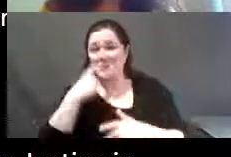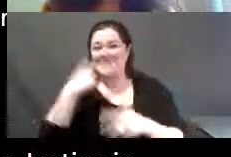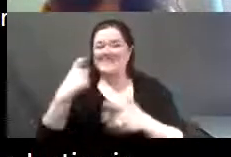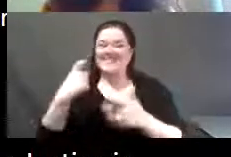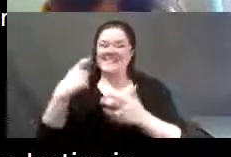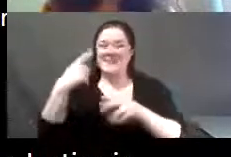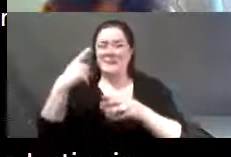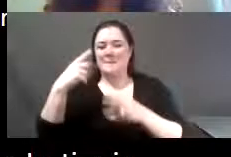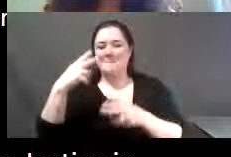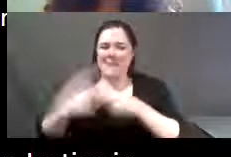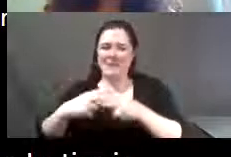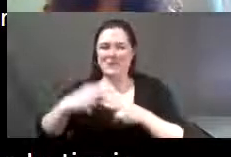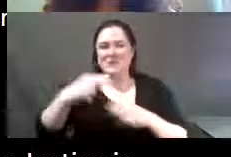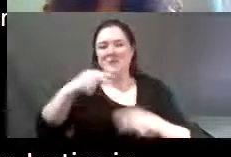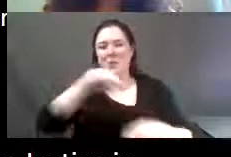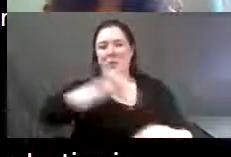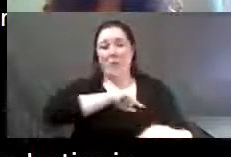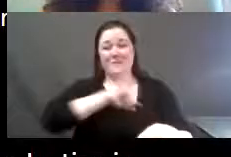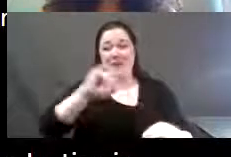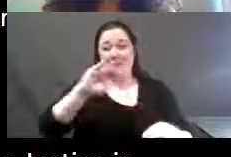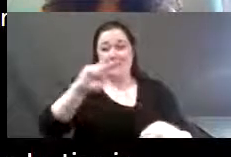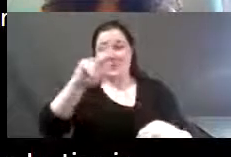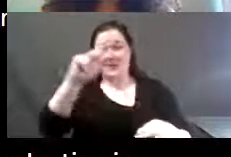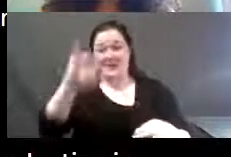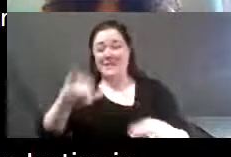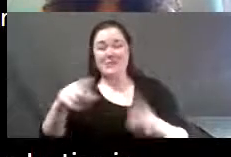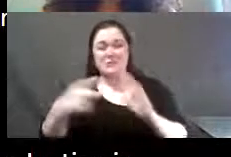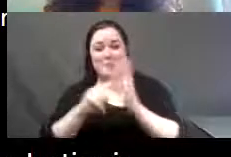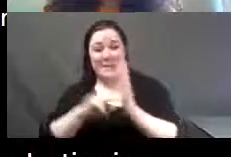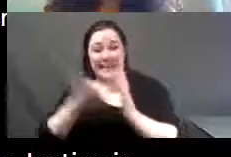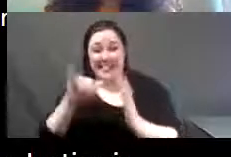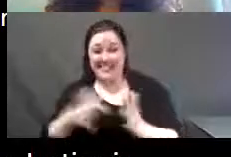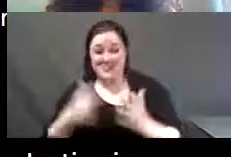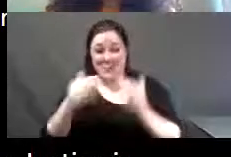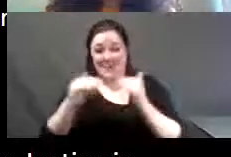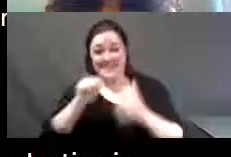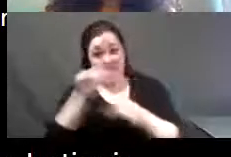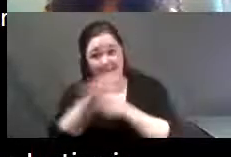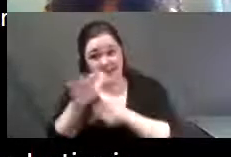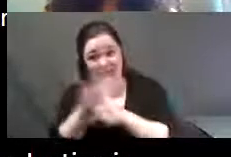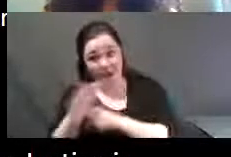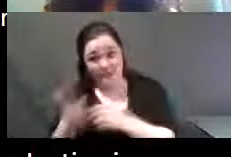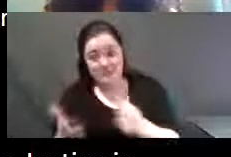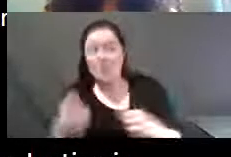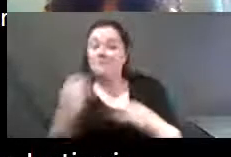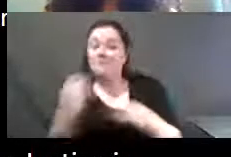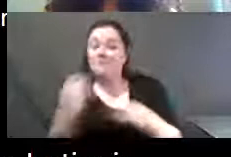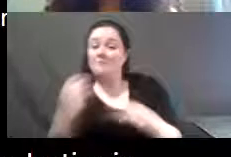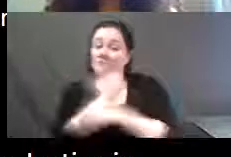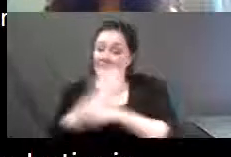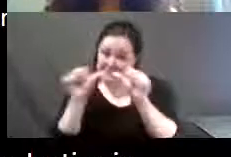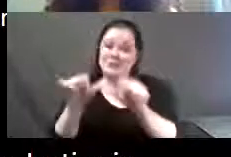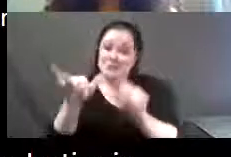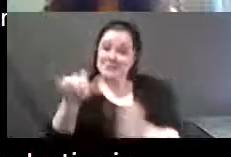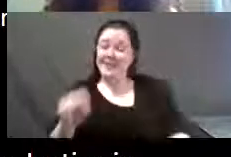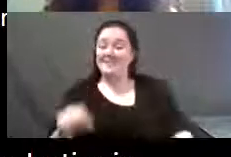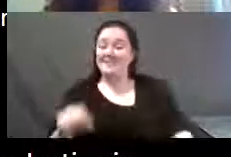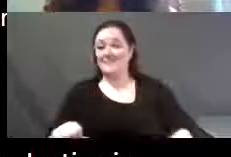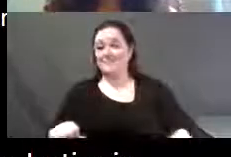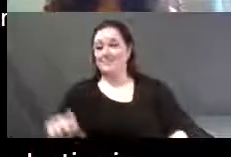that's not enough. Um, so the fight continues there, and just other healthcare